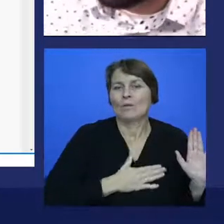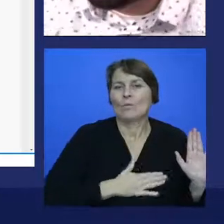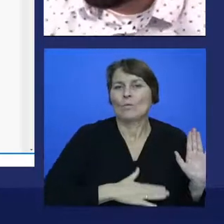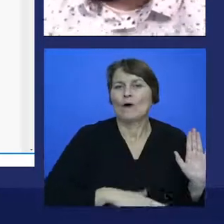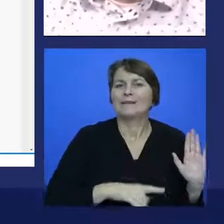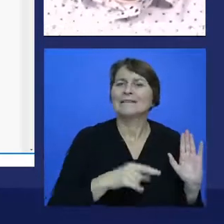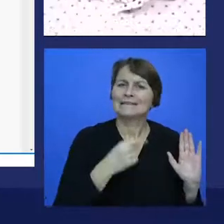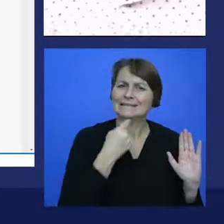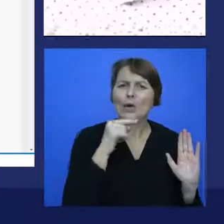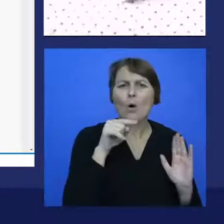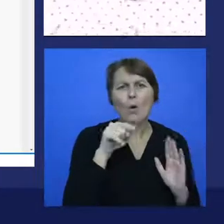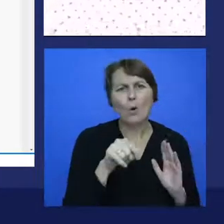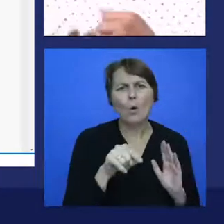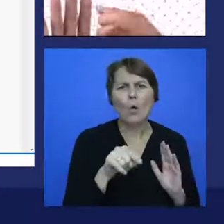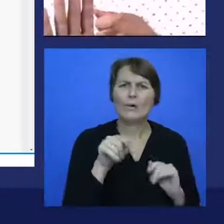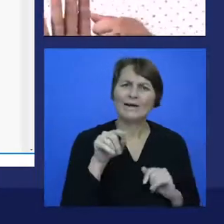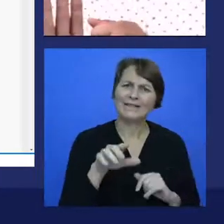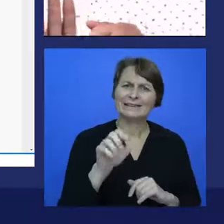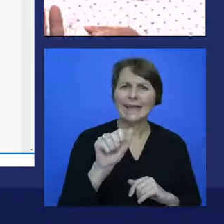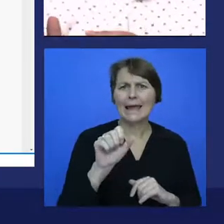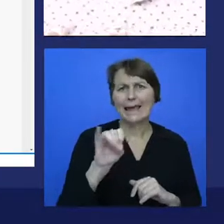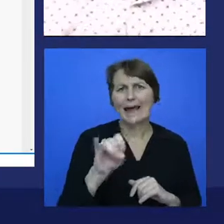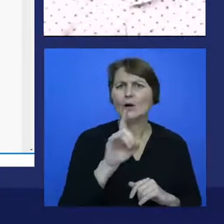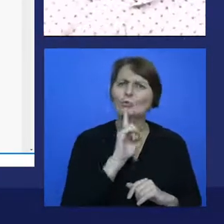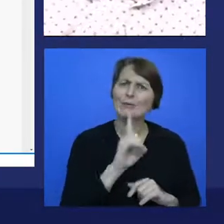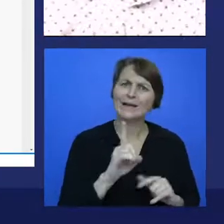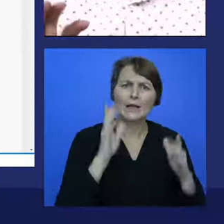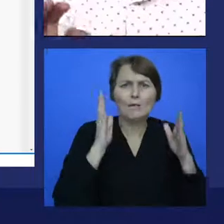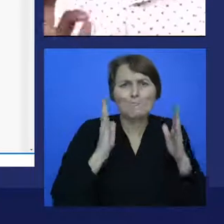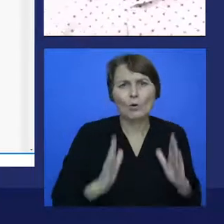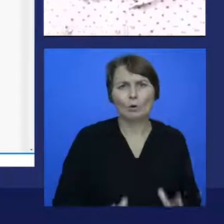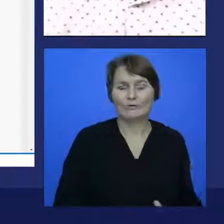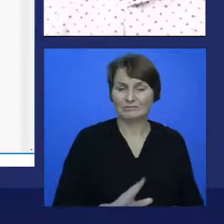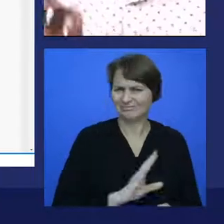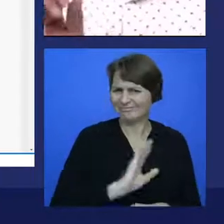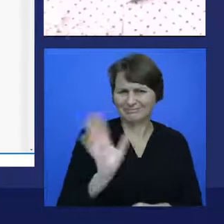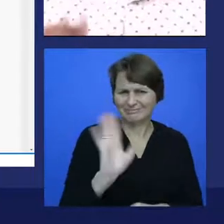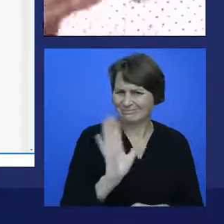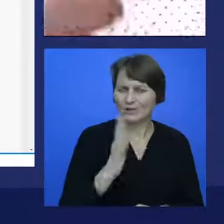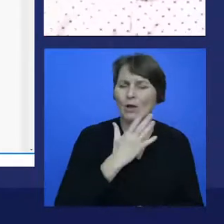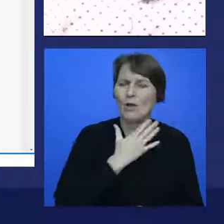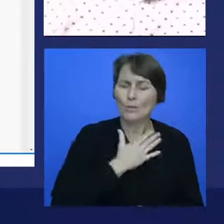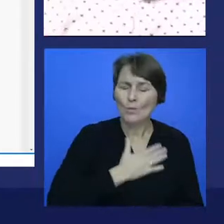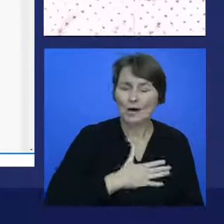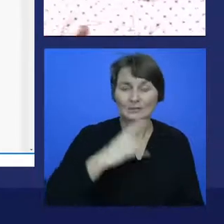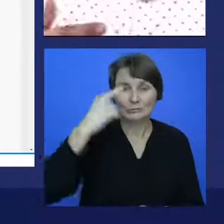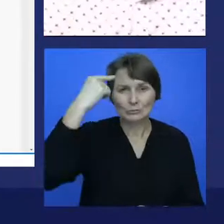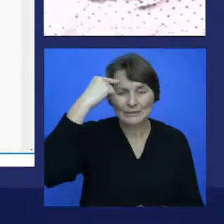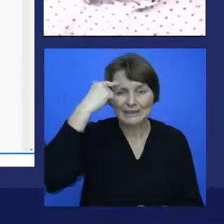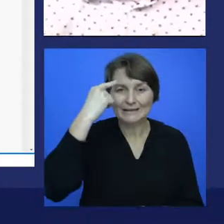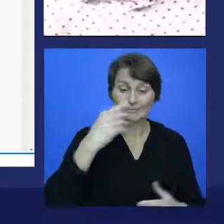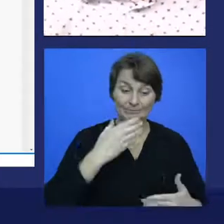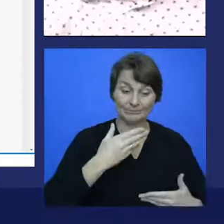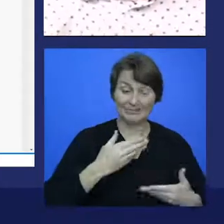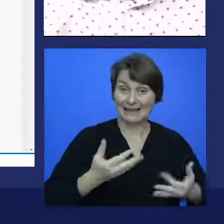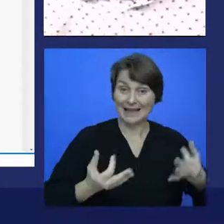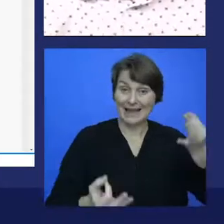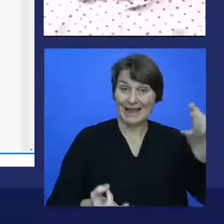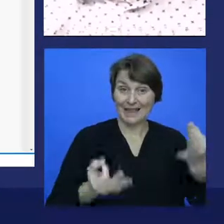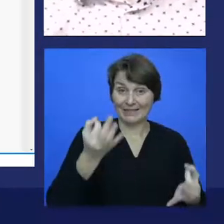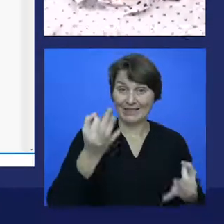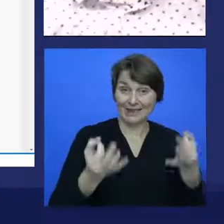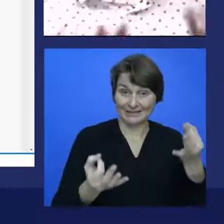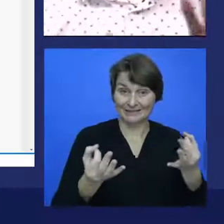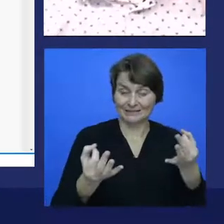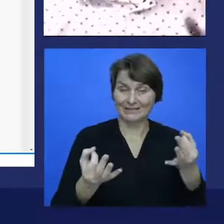anthropomorphize AI, because what it does is it shifts the responsibility of ethics from the humans to the model. The model